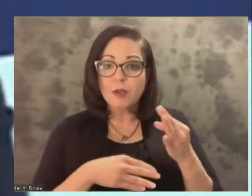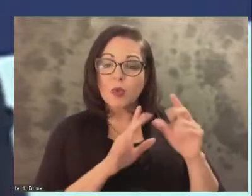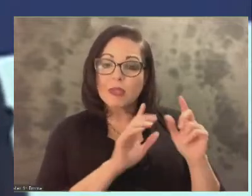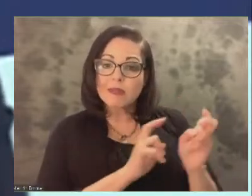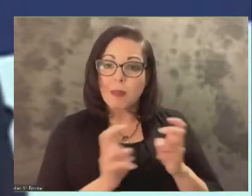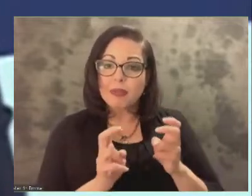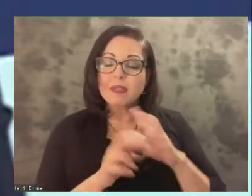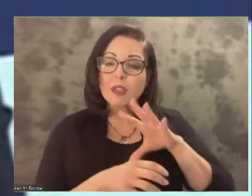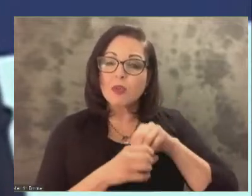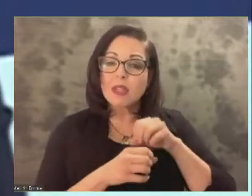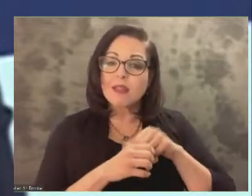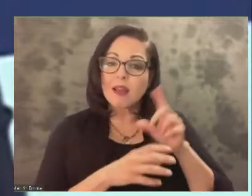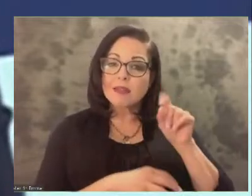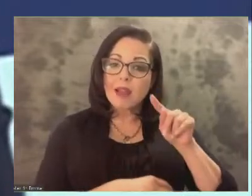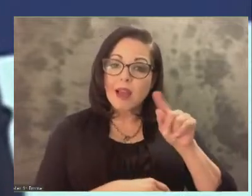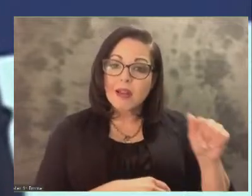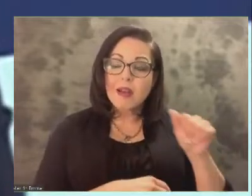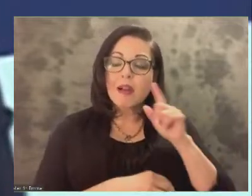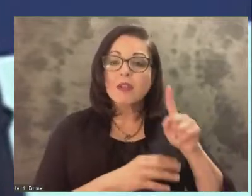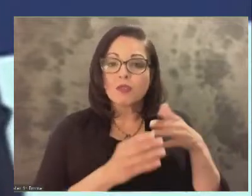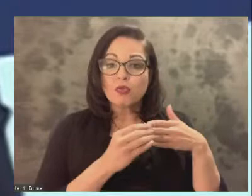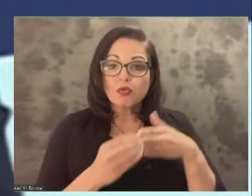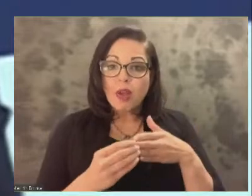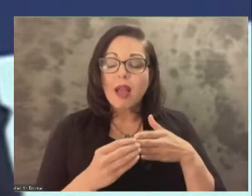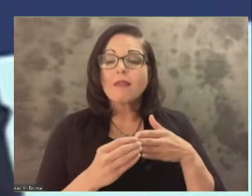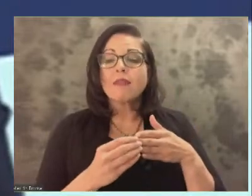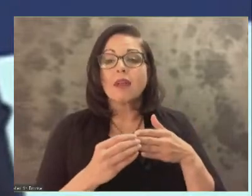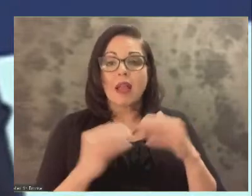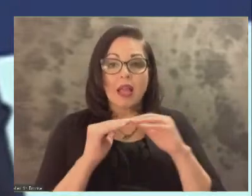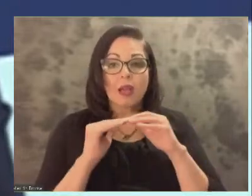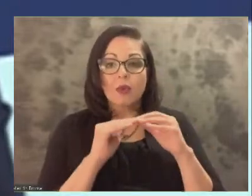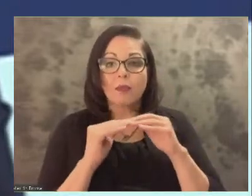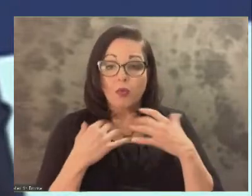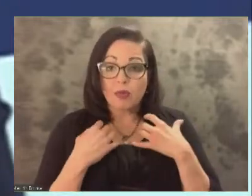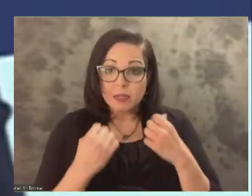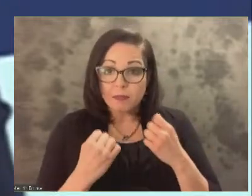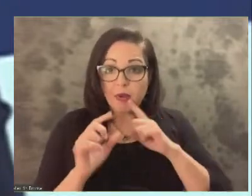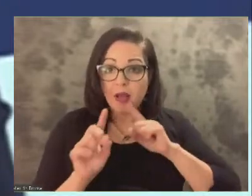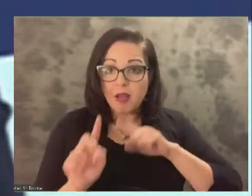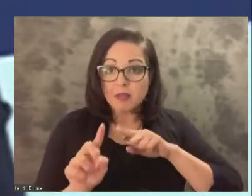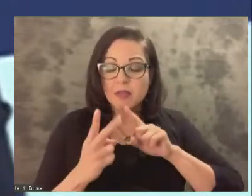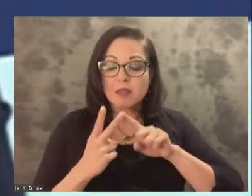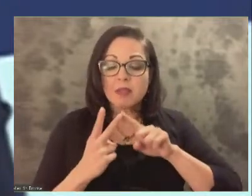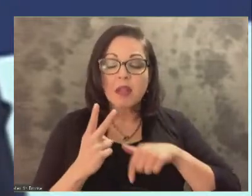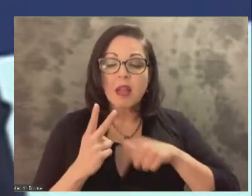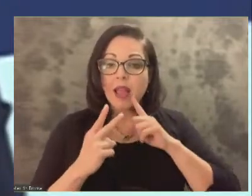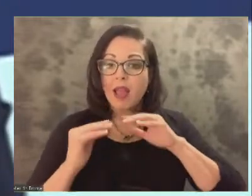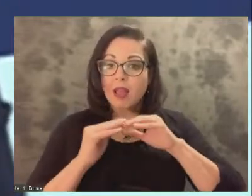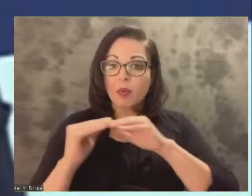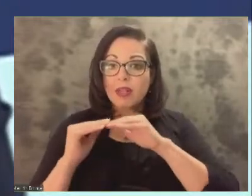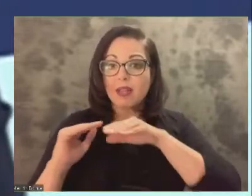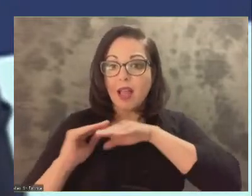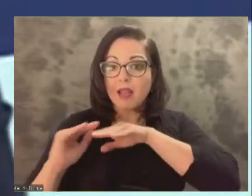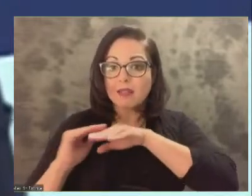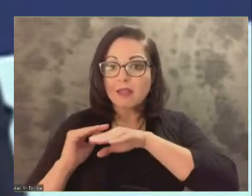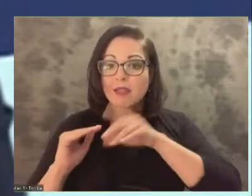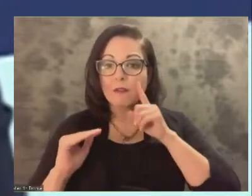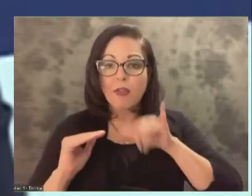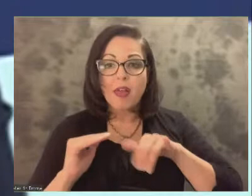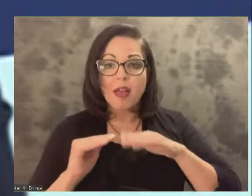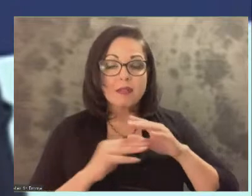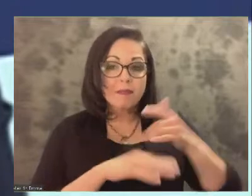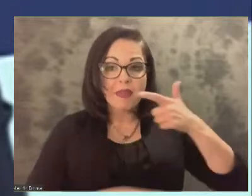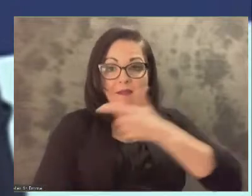data necessary to drive an equitable response and recovery, equity in vaccination access and building vaccine